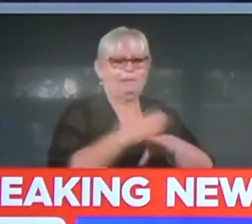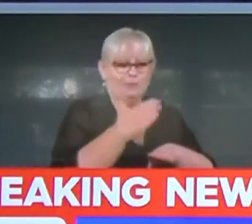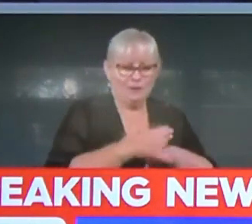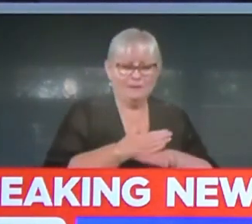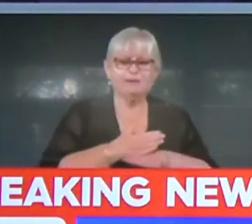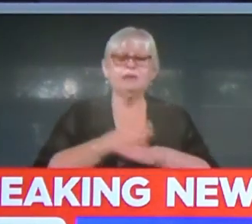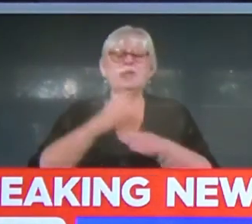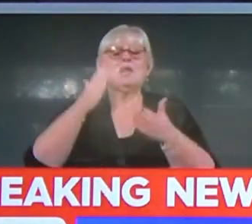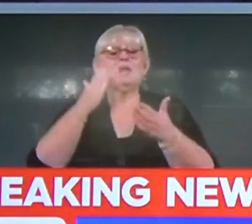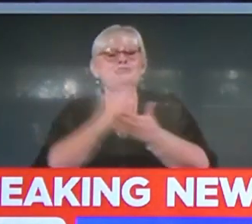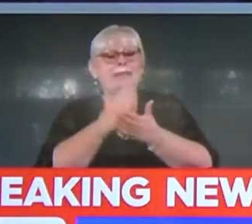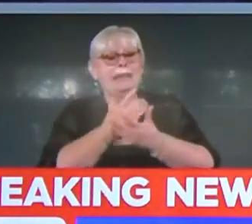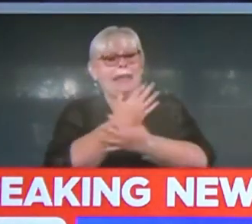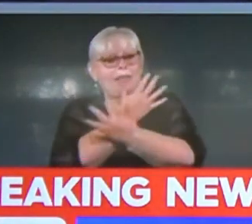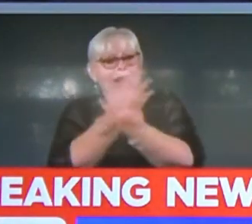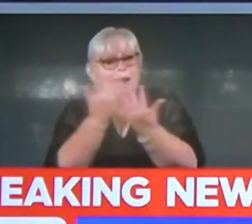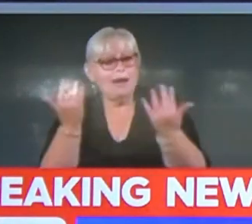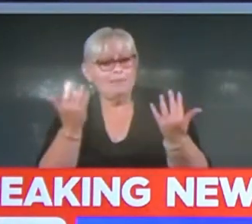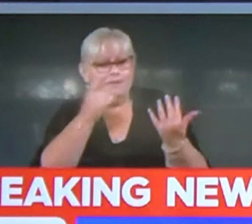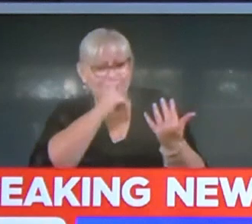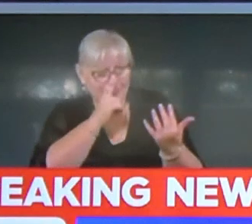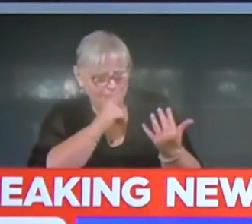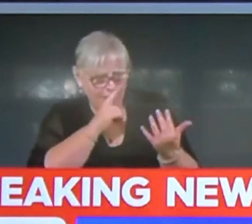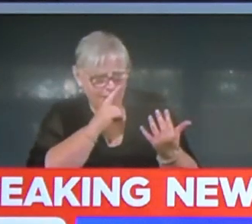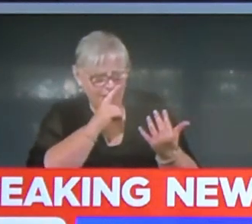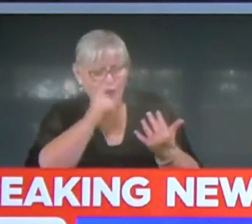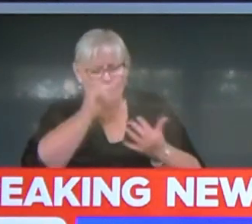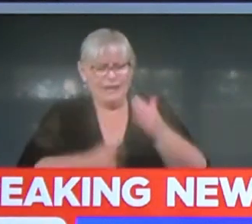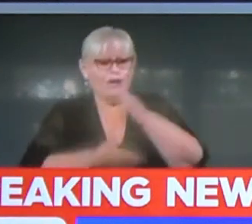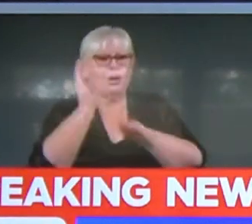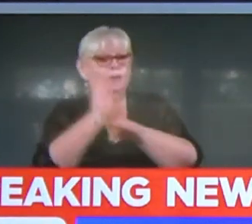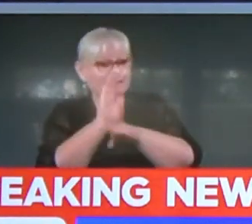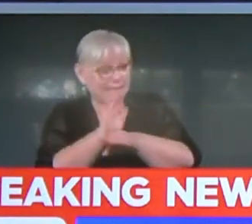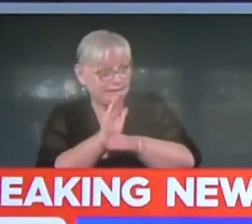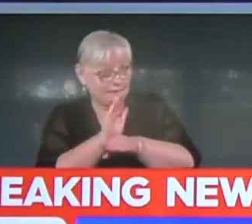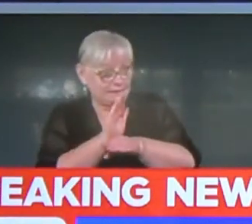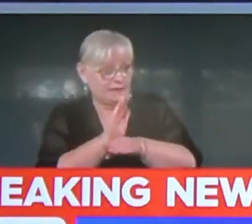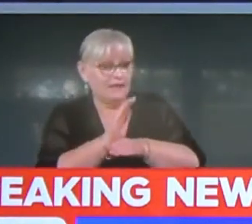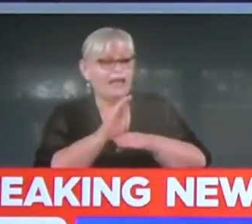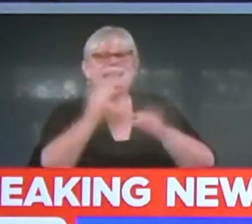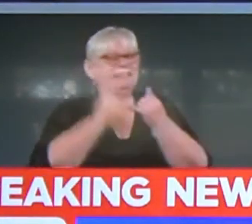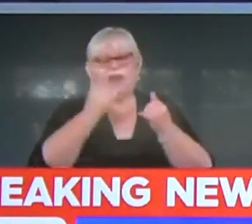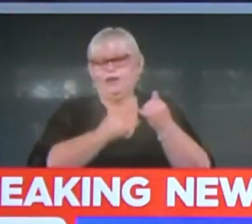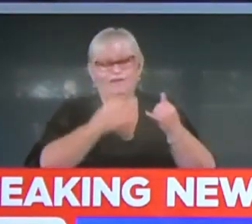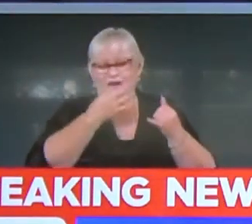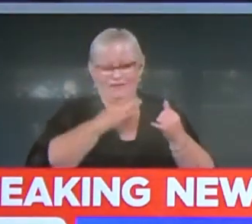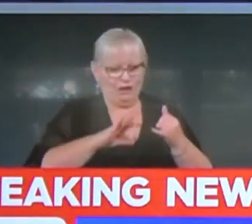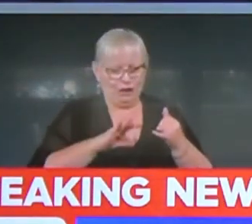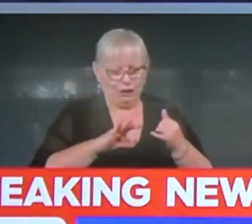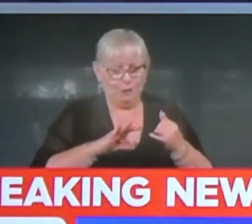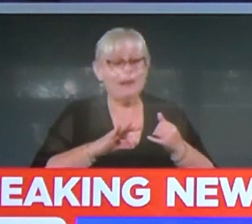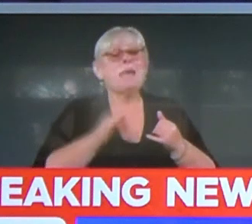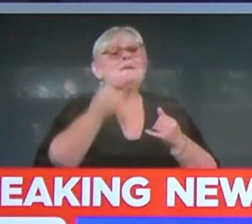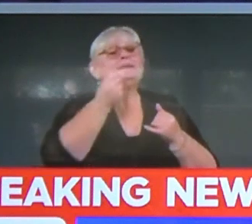the number of people and the number of who are leaving Australia now is very, very low.